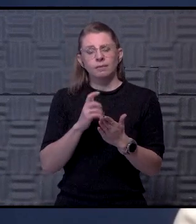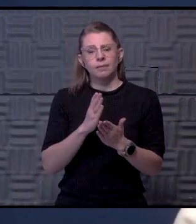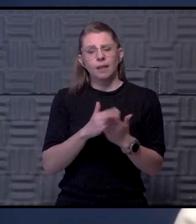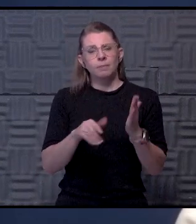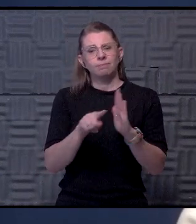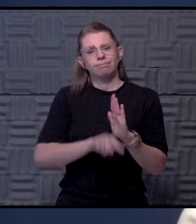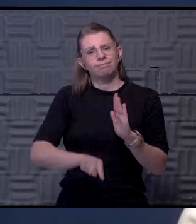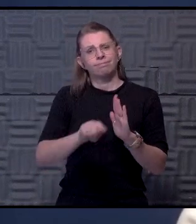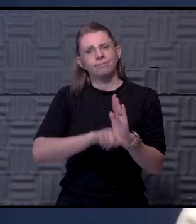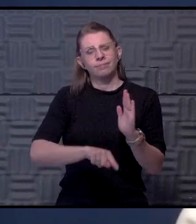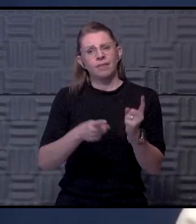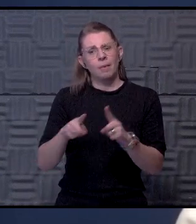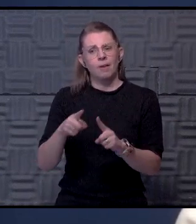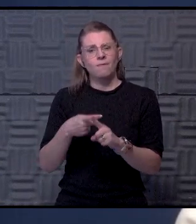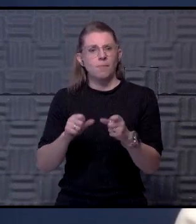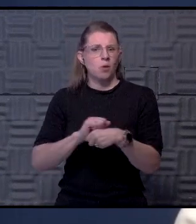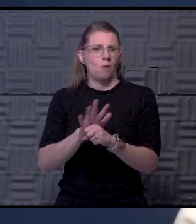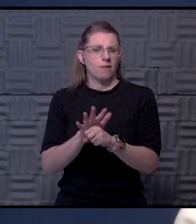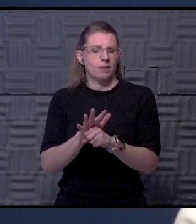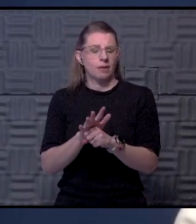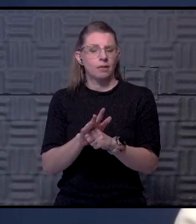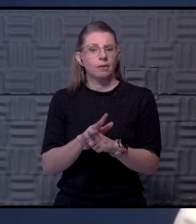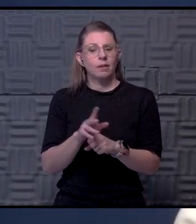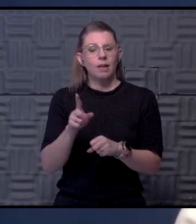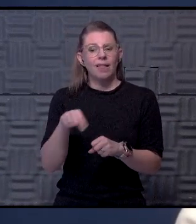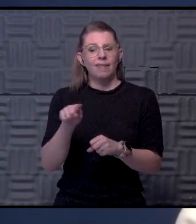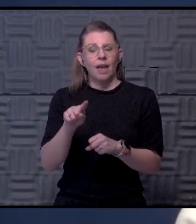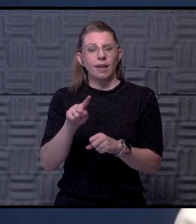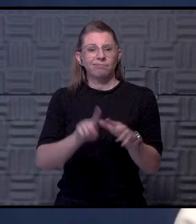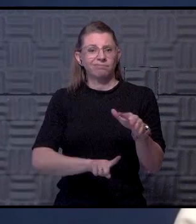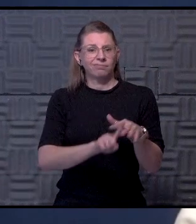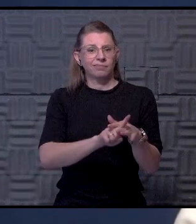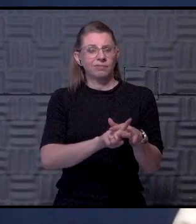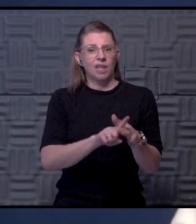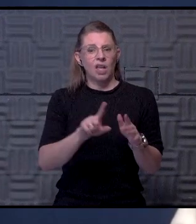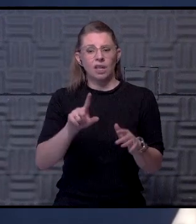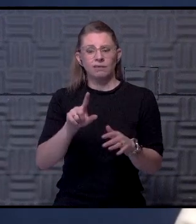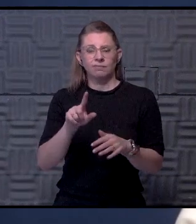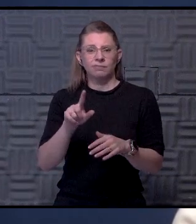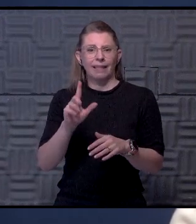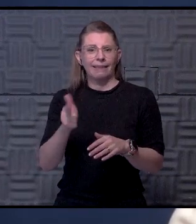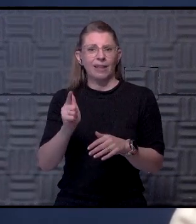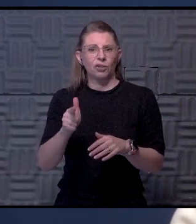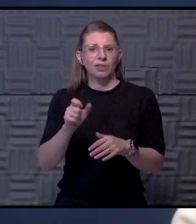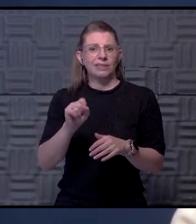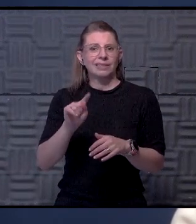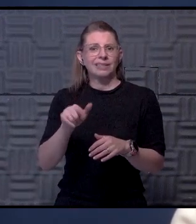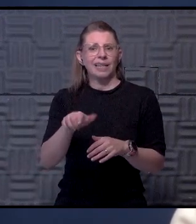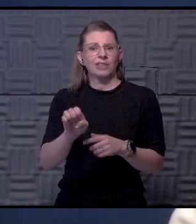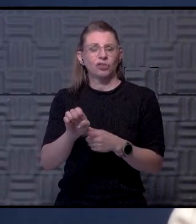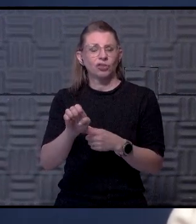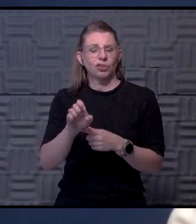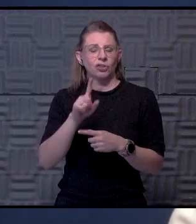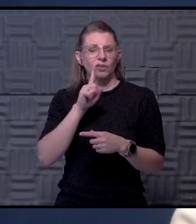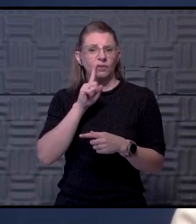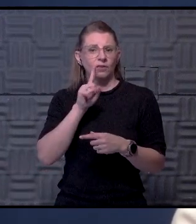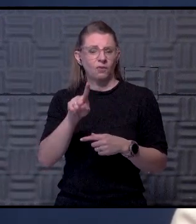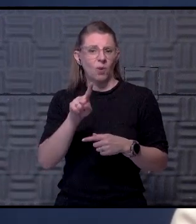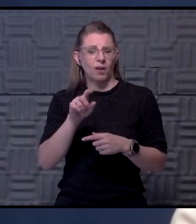patients are presenting at a little bit later stage than they would have if they had maintained their normal health care